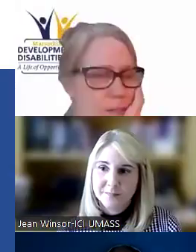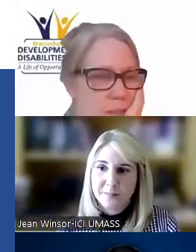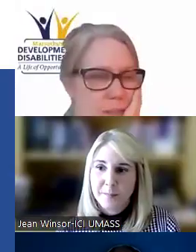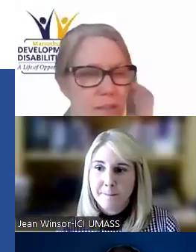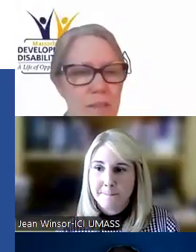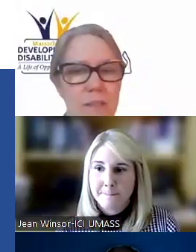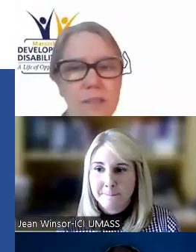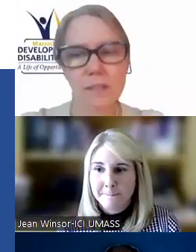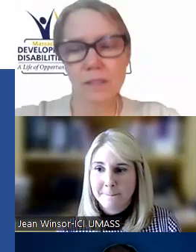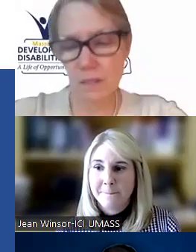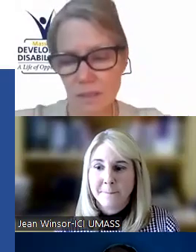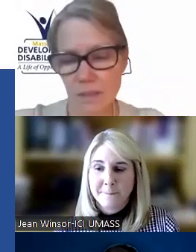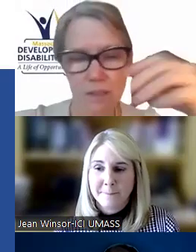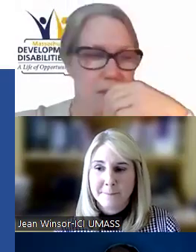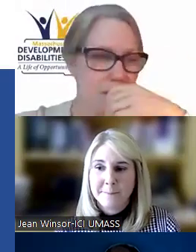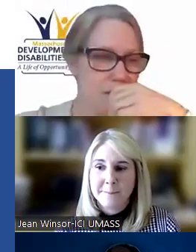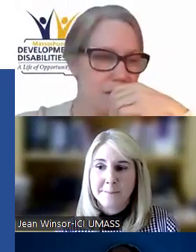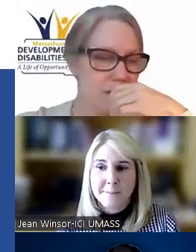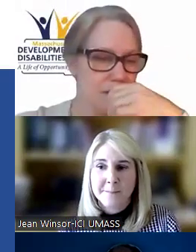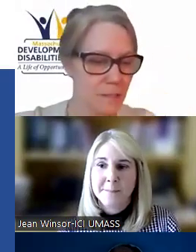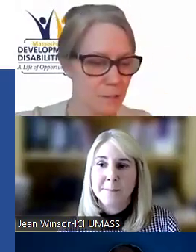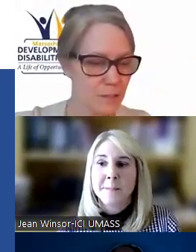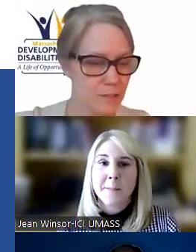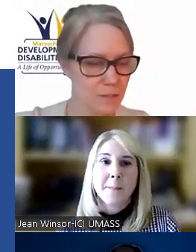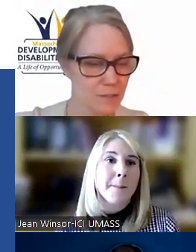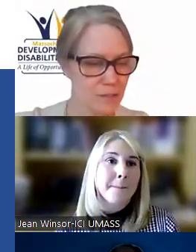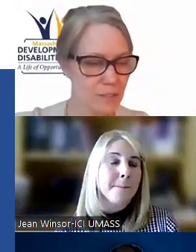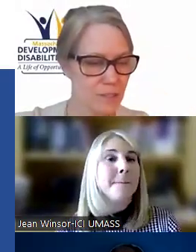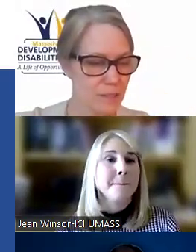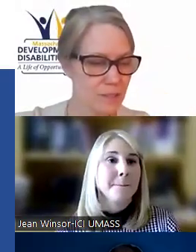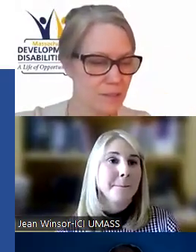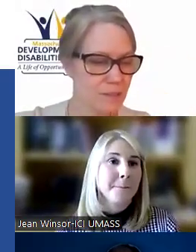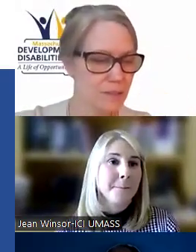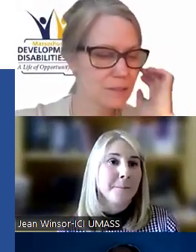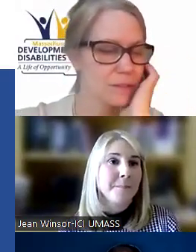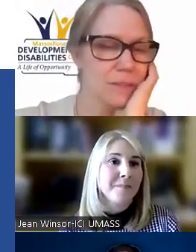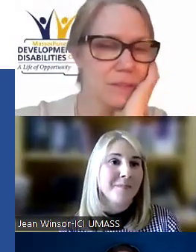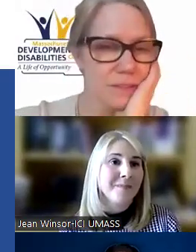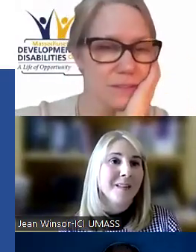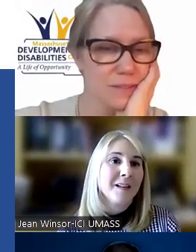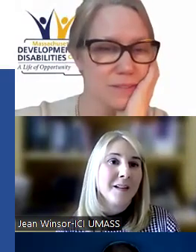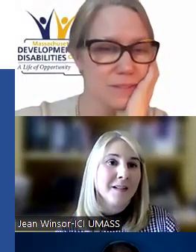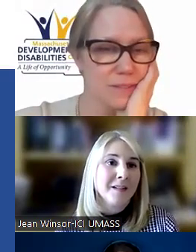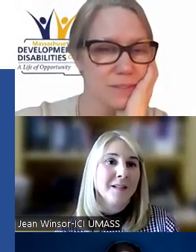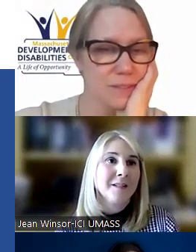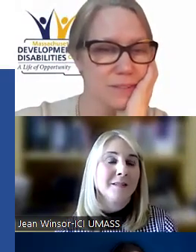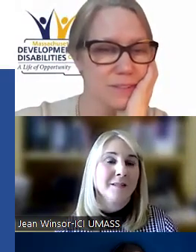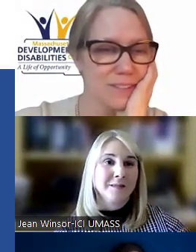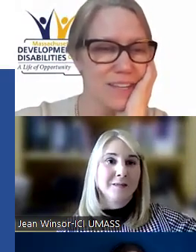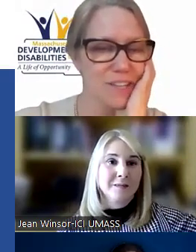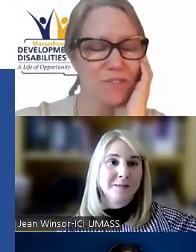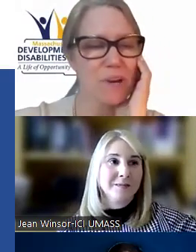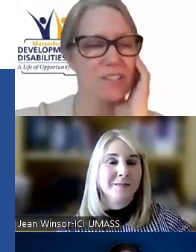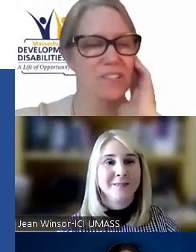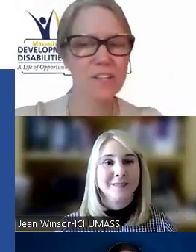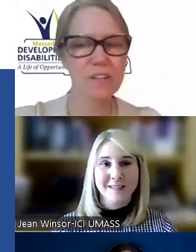Thank you. Okay, I think I saw that Jennifer raised her hand. Please feel free to unmute and ask your question.